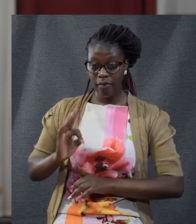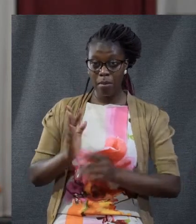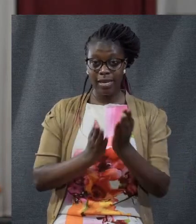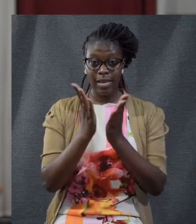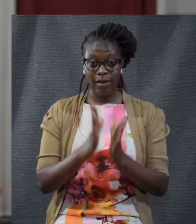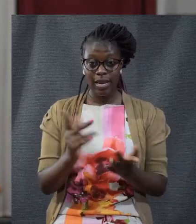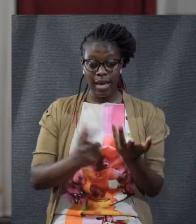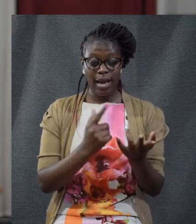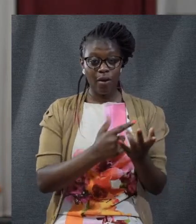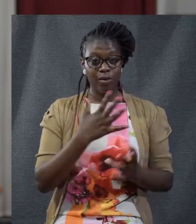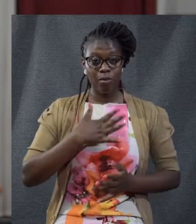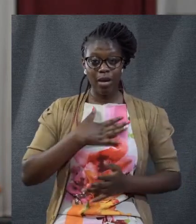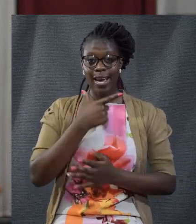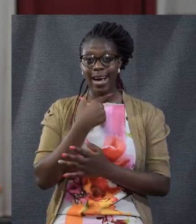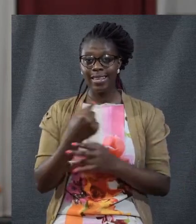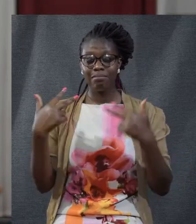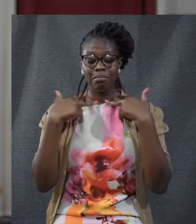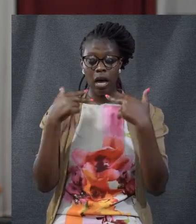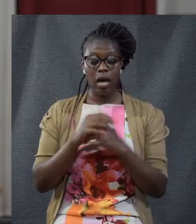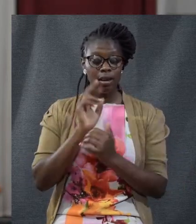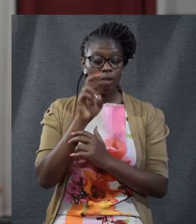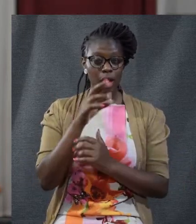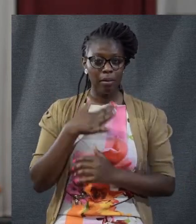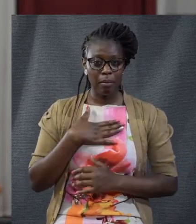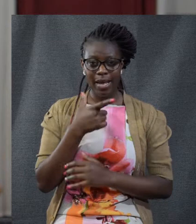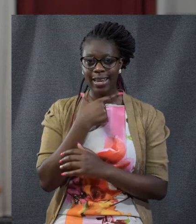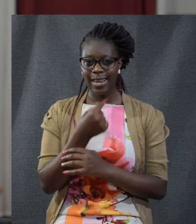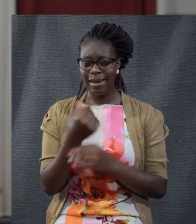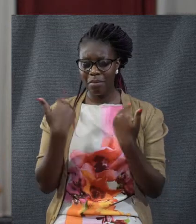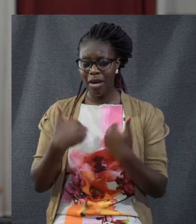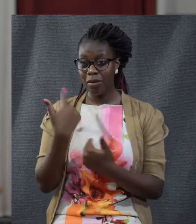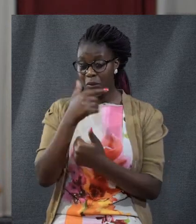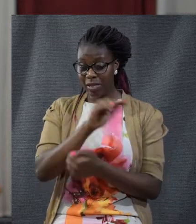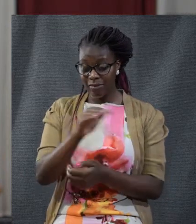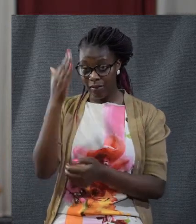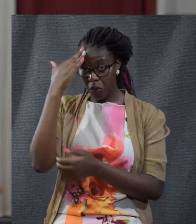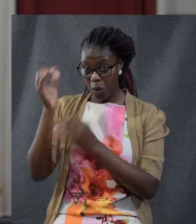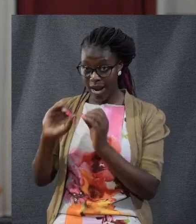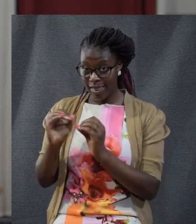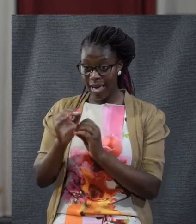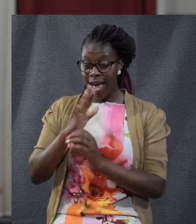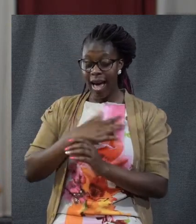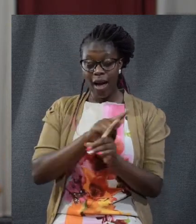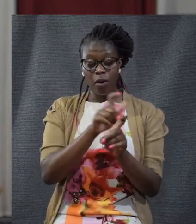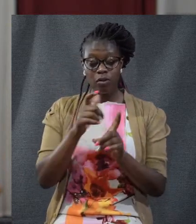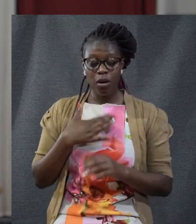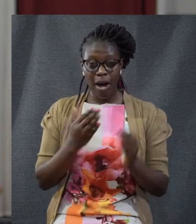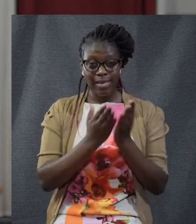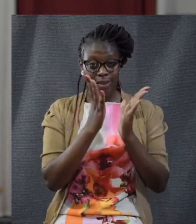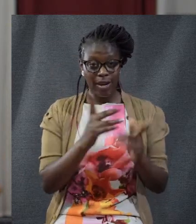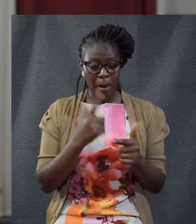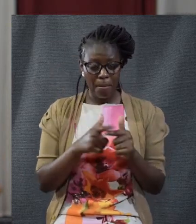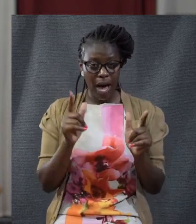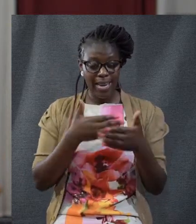me as a foreigner. They look on me as on a stranger. I summon my servant, but he does